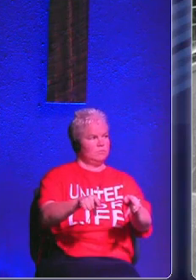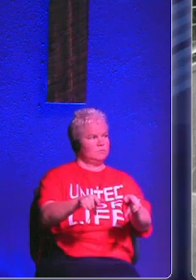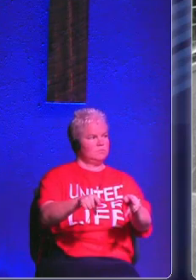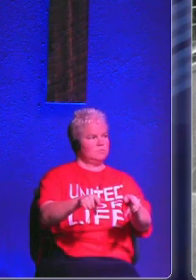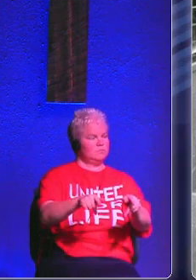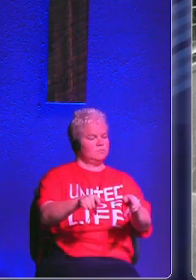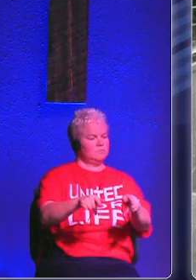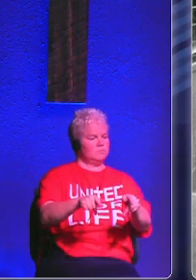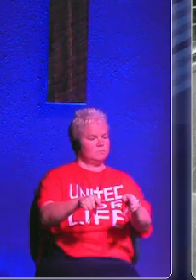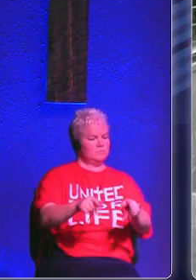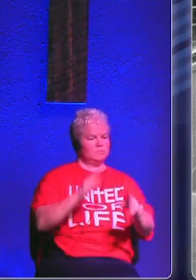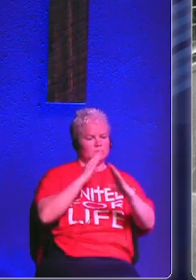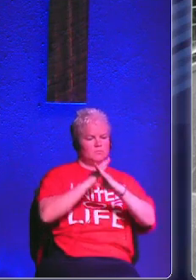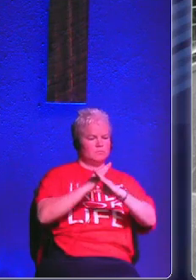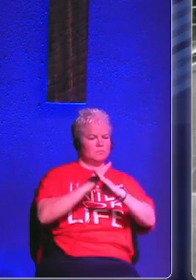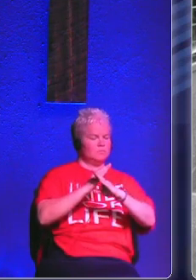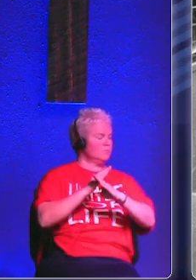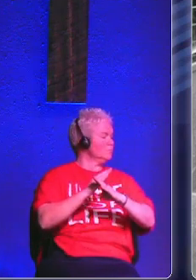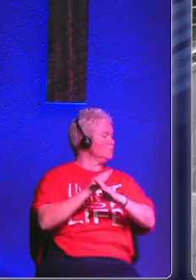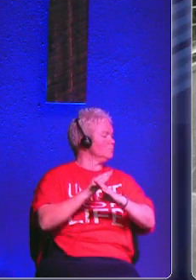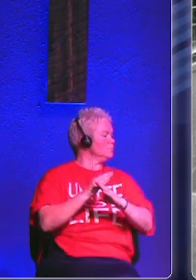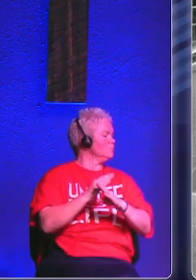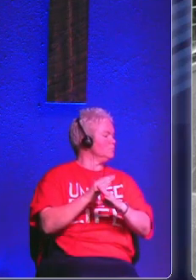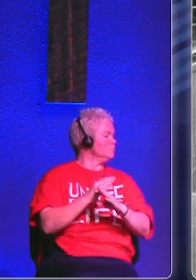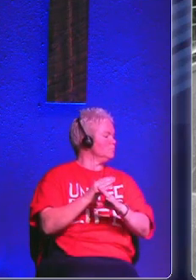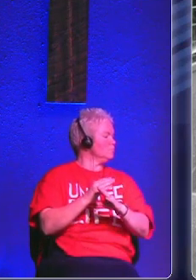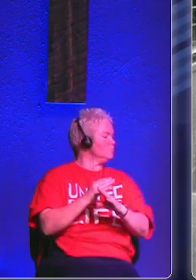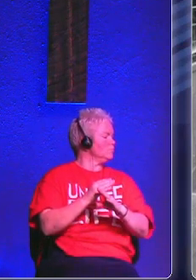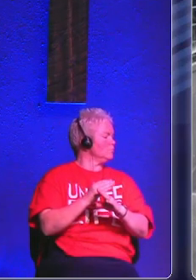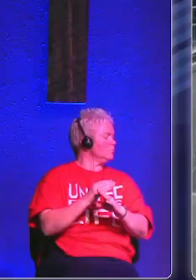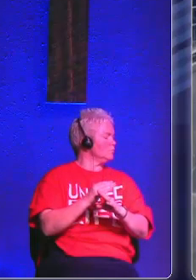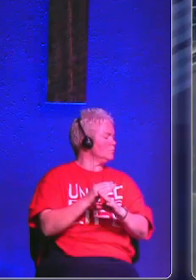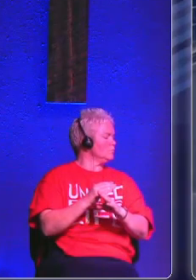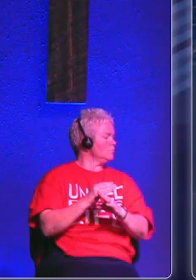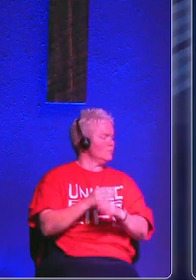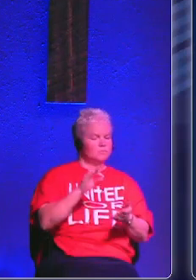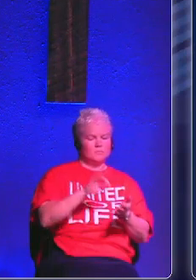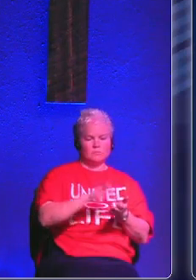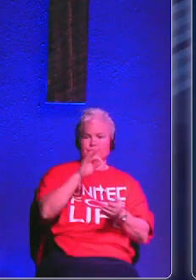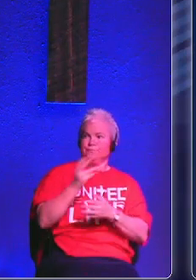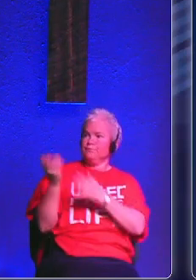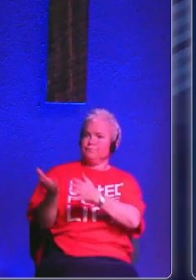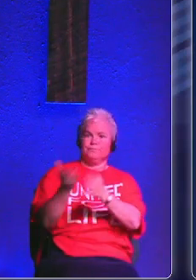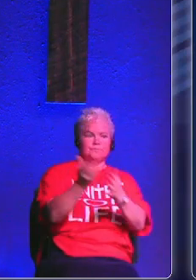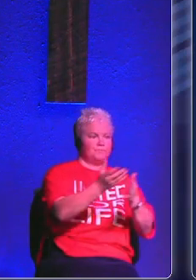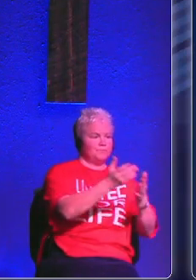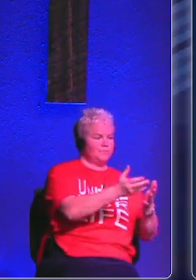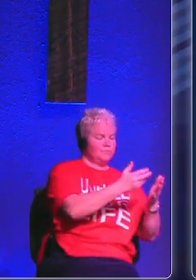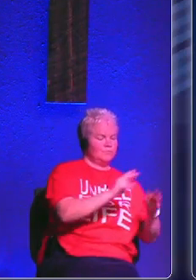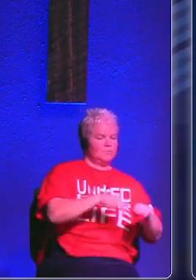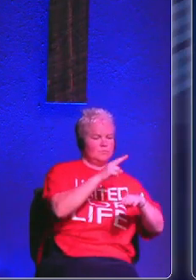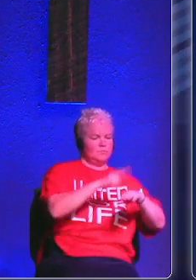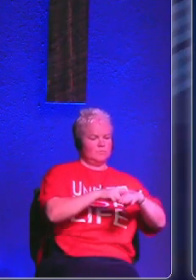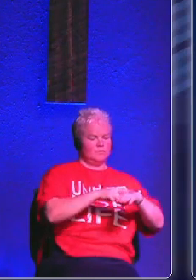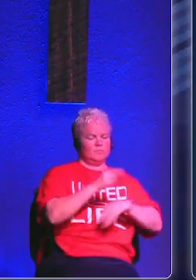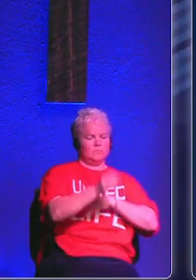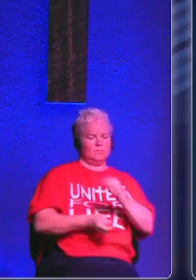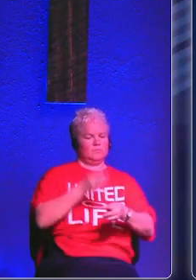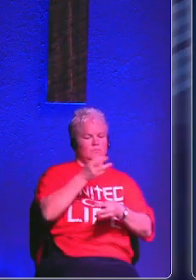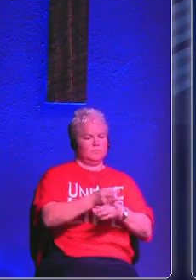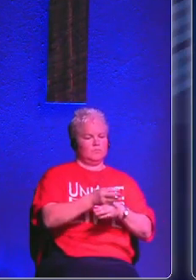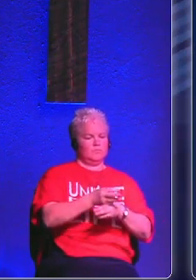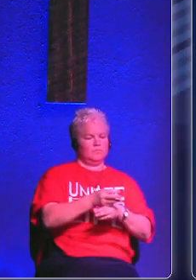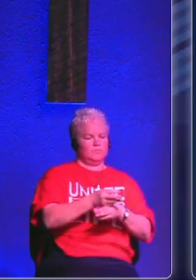provides the least amount of resistance. And we don't have to look very far around us in the natural world to see